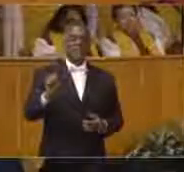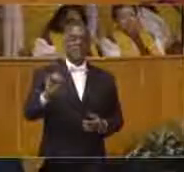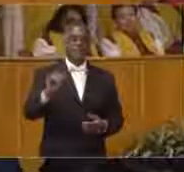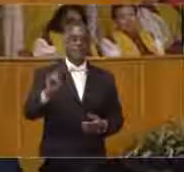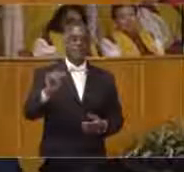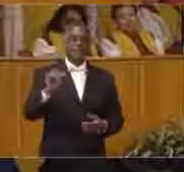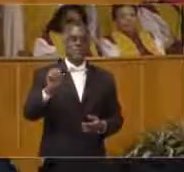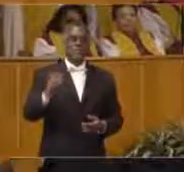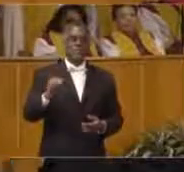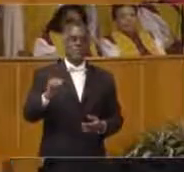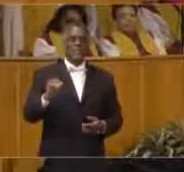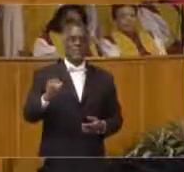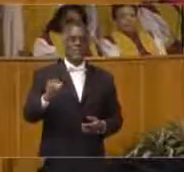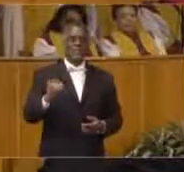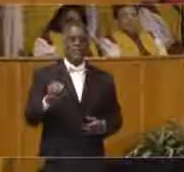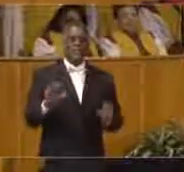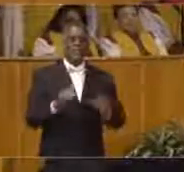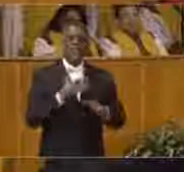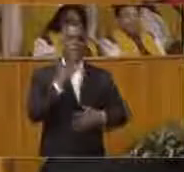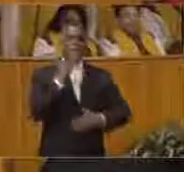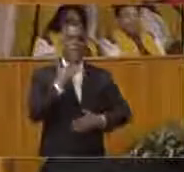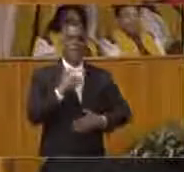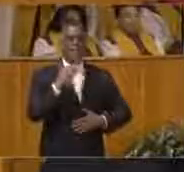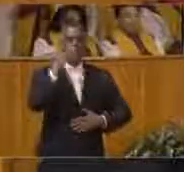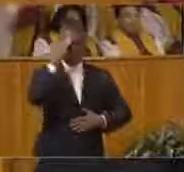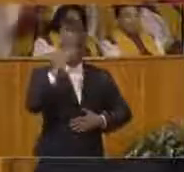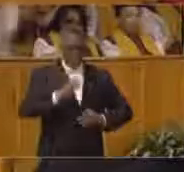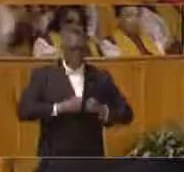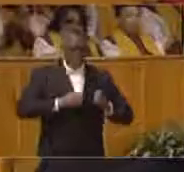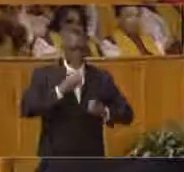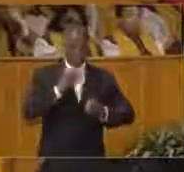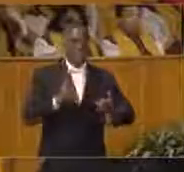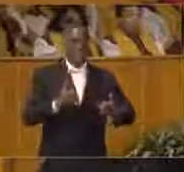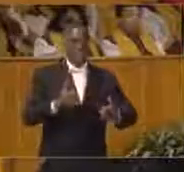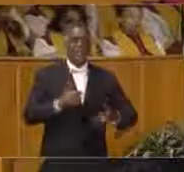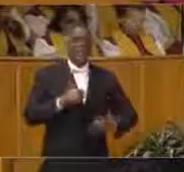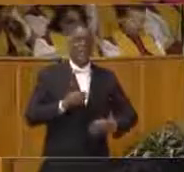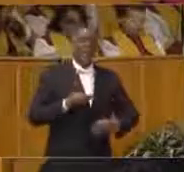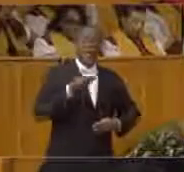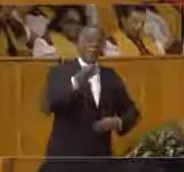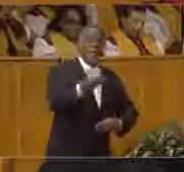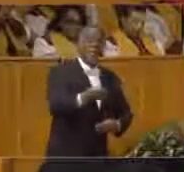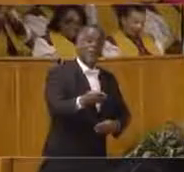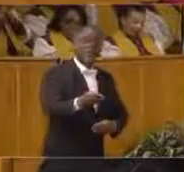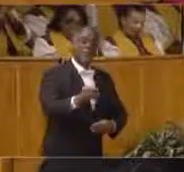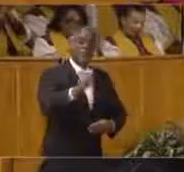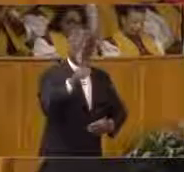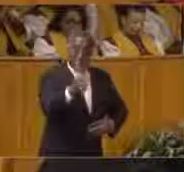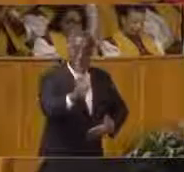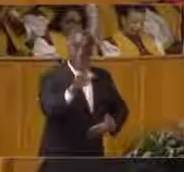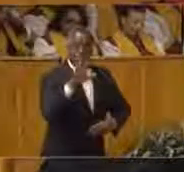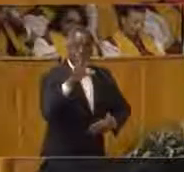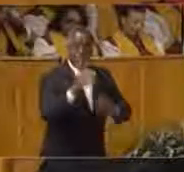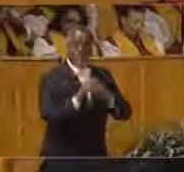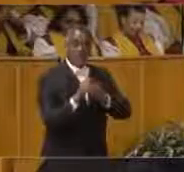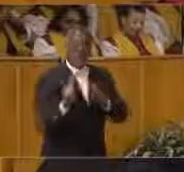Jasmine, do me a favor, Jasmine. I know you're a little emotional right now. I just gave you 10 $5